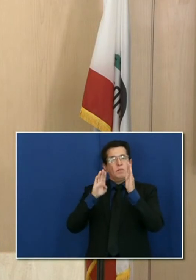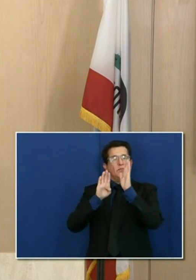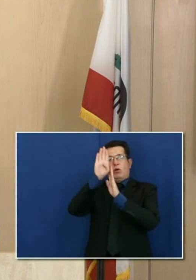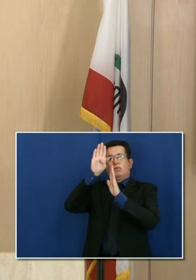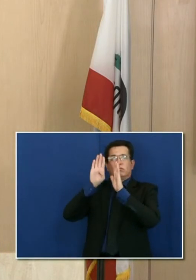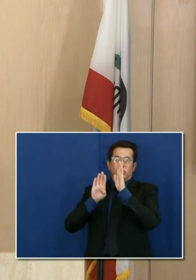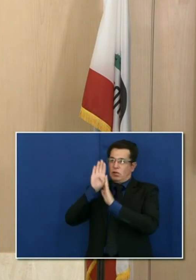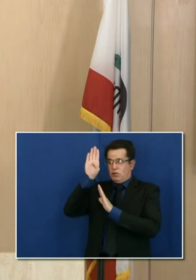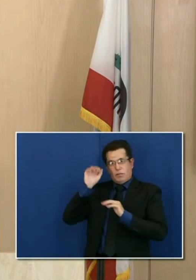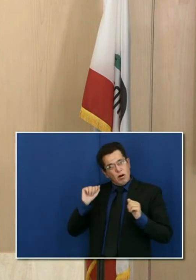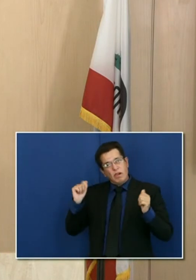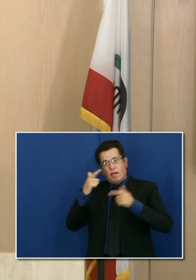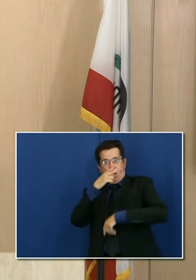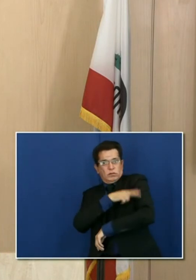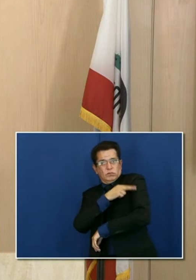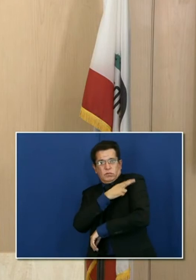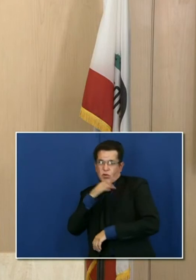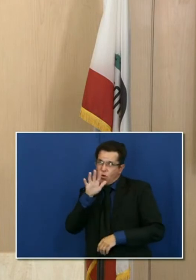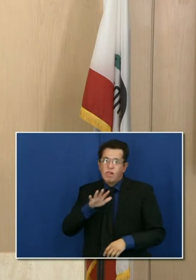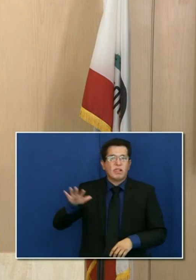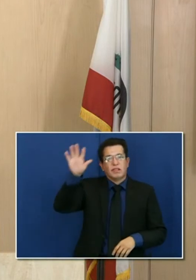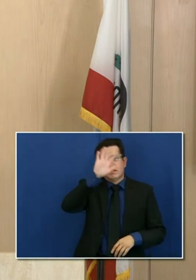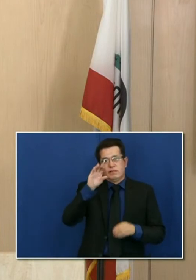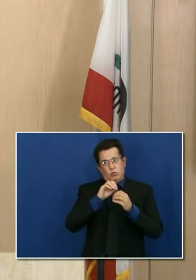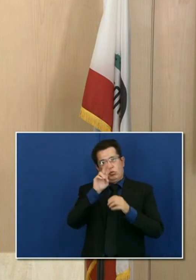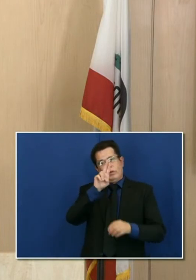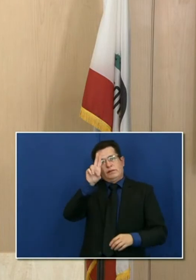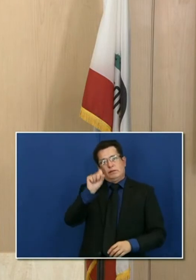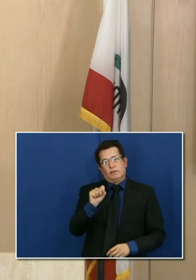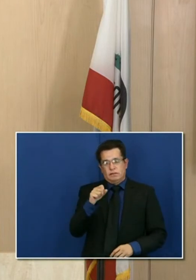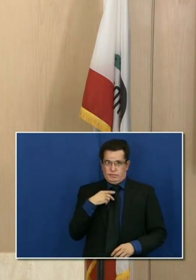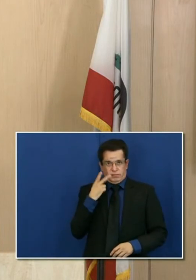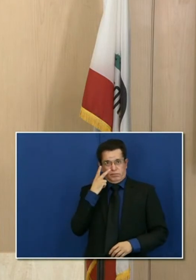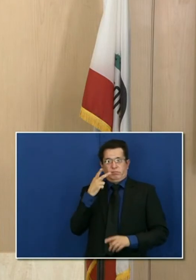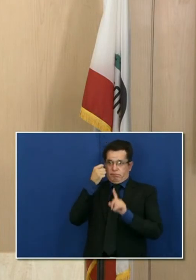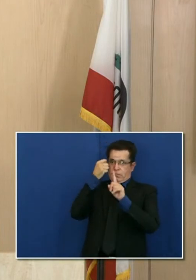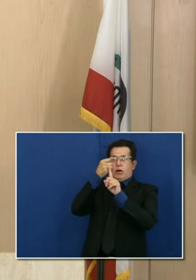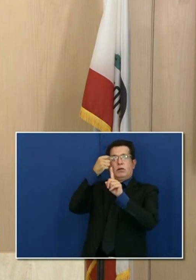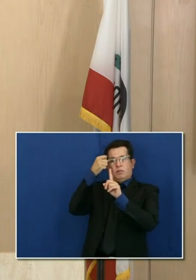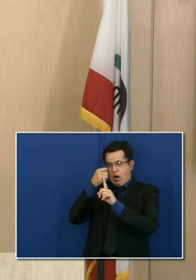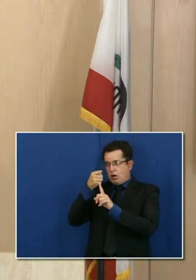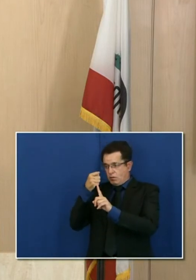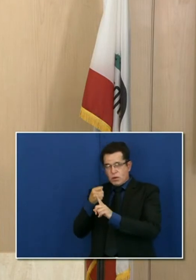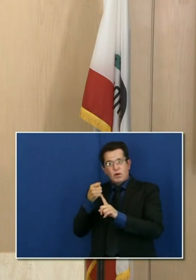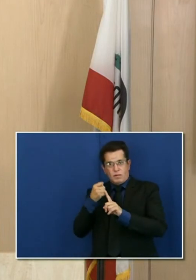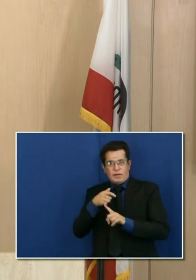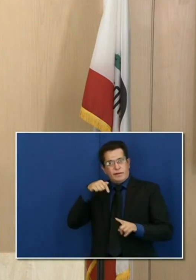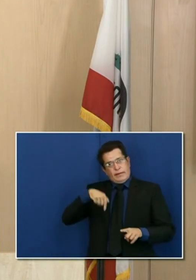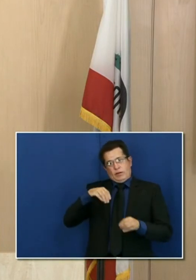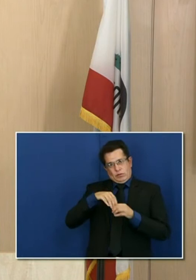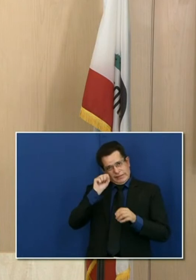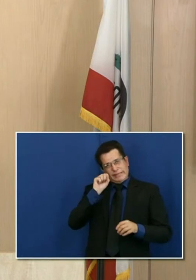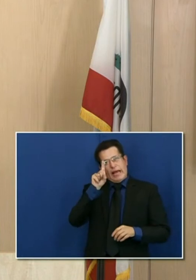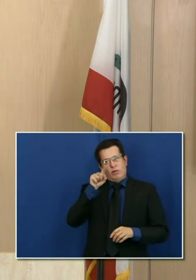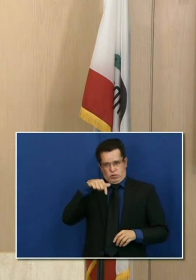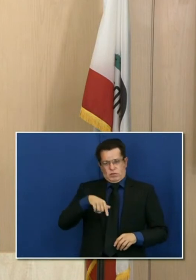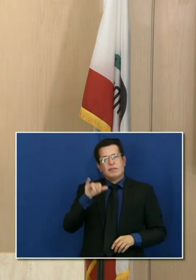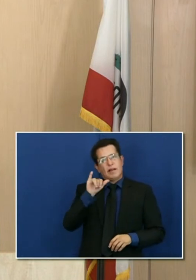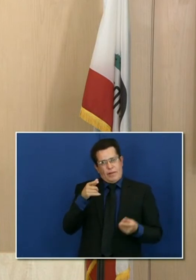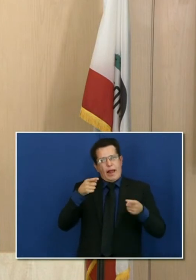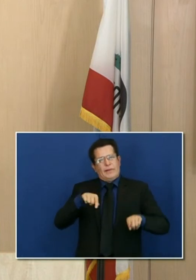in hospitalizations throughout the United States. And certainly what we are going through here in San Diego, while not unique, is concerning to